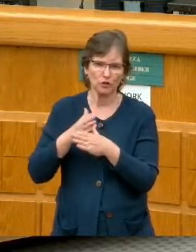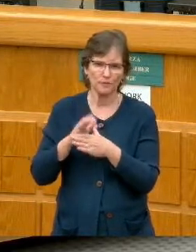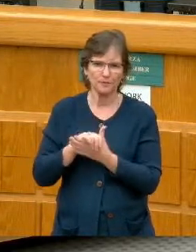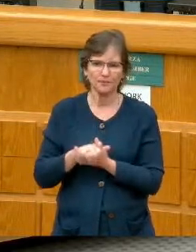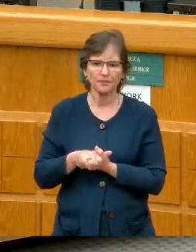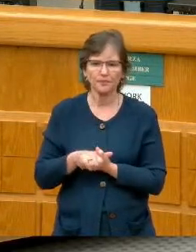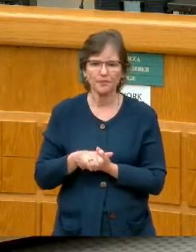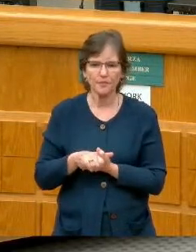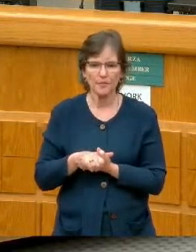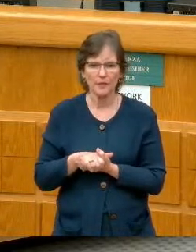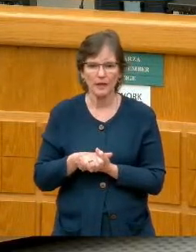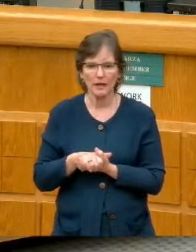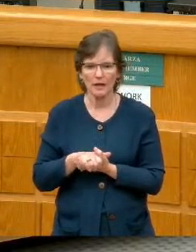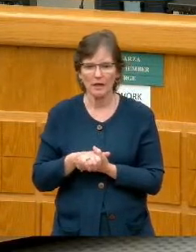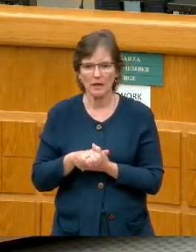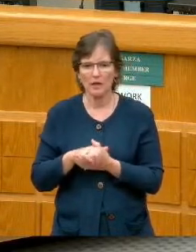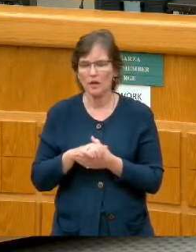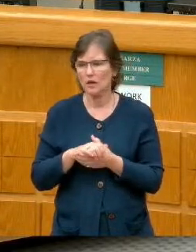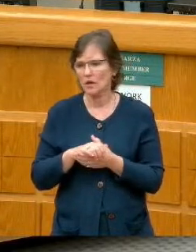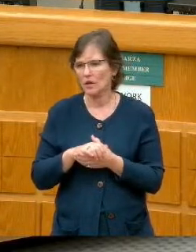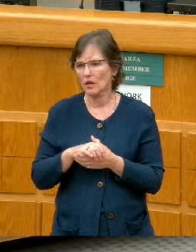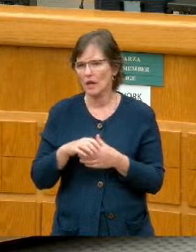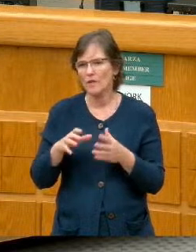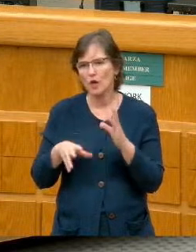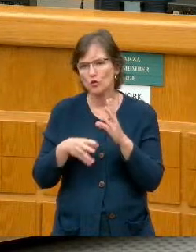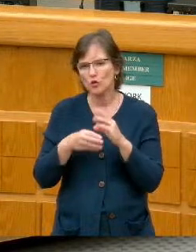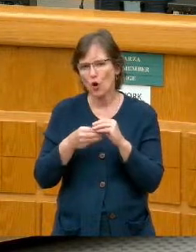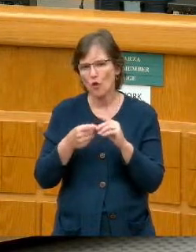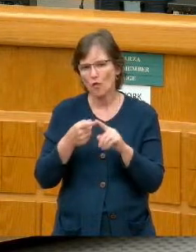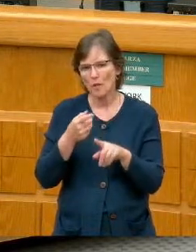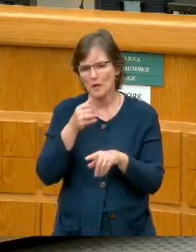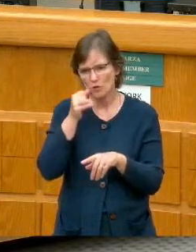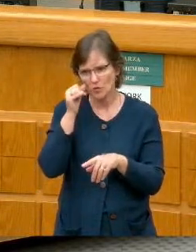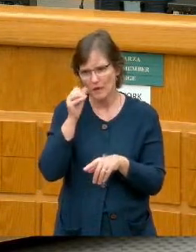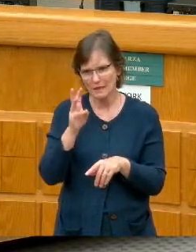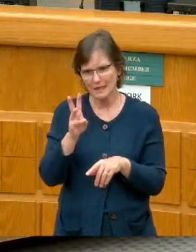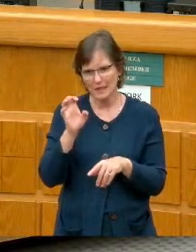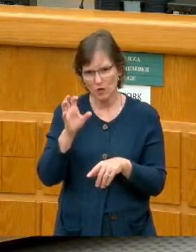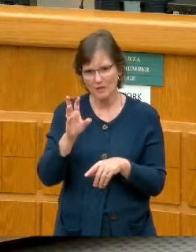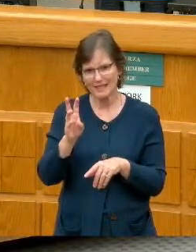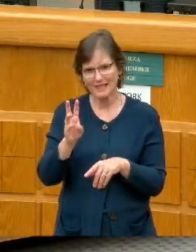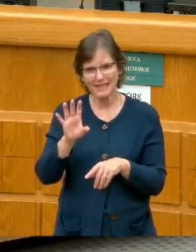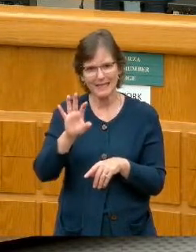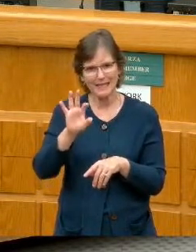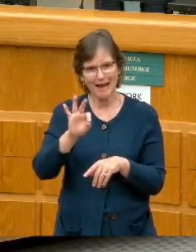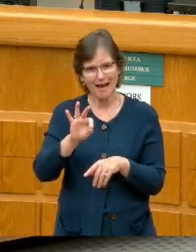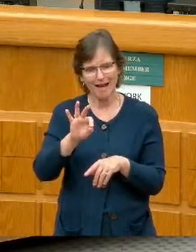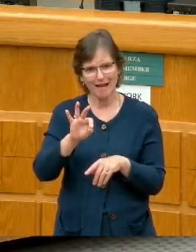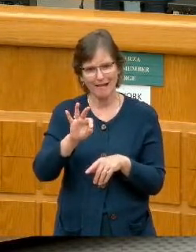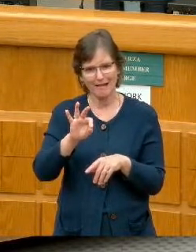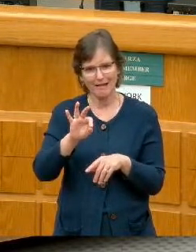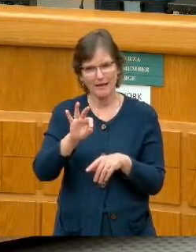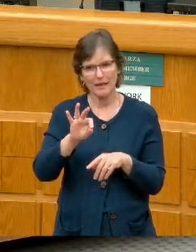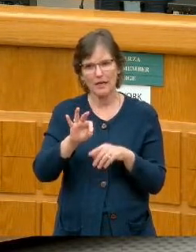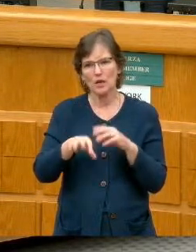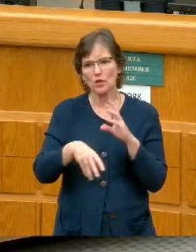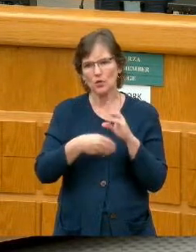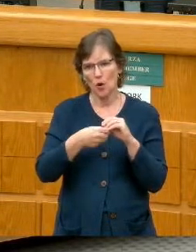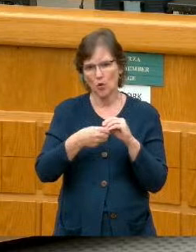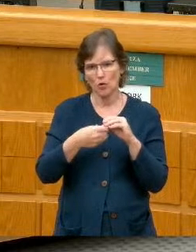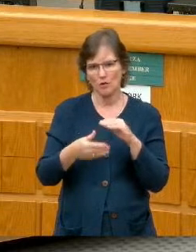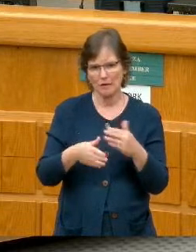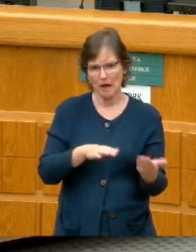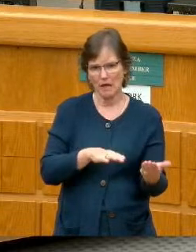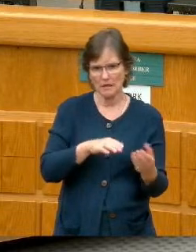we're up to 669. This number is from yesterday. It doesn't include the 2 from Nueces County or any additional fatalities that